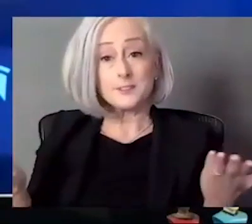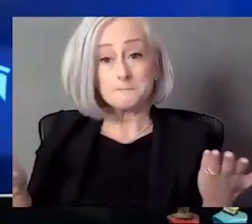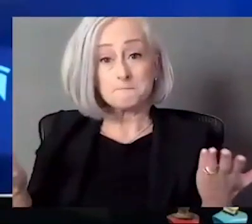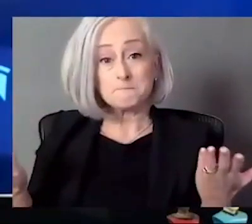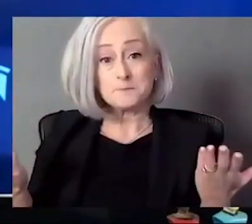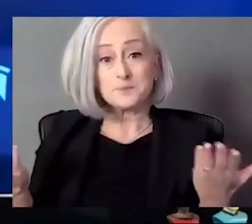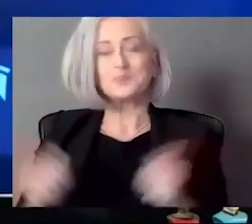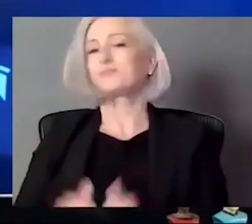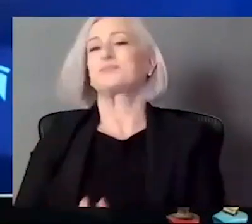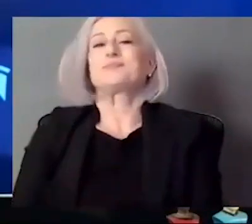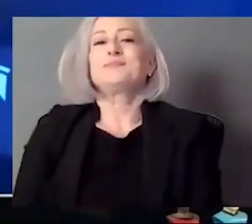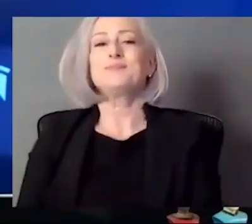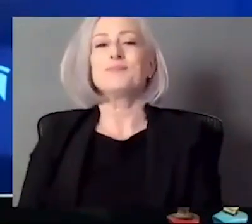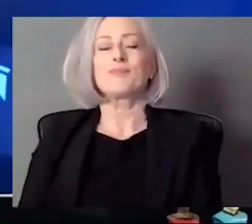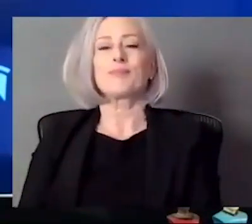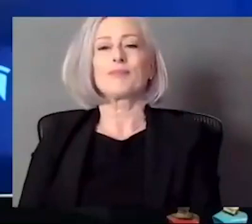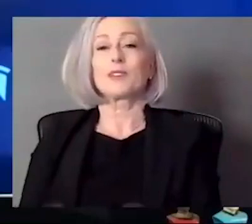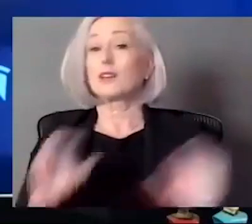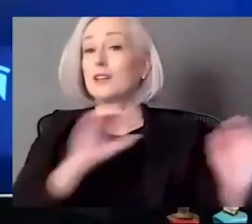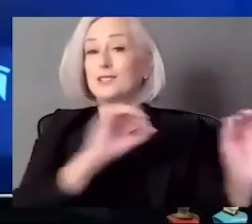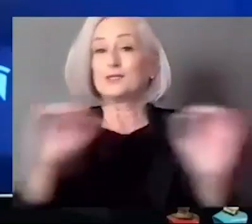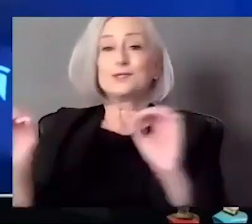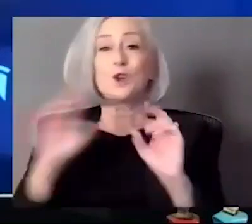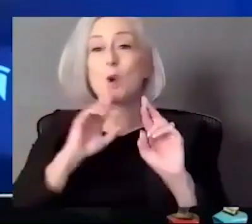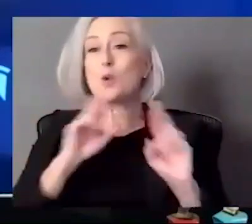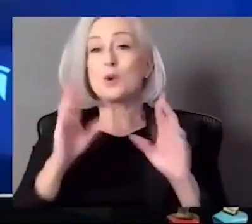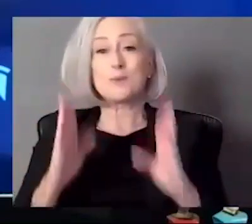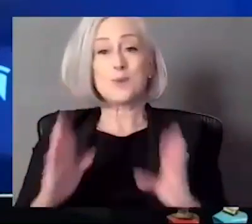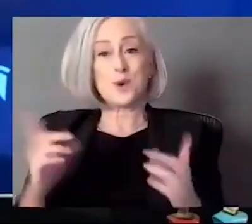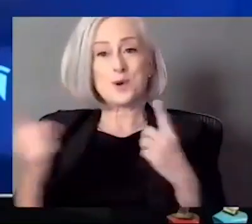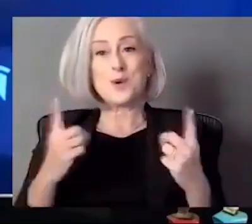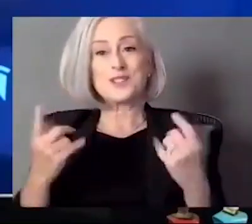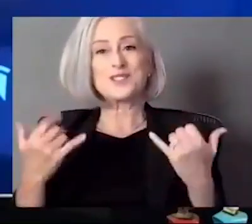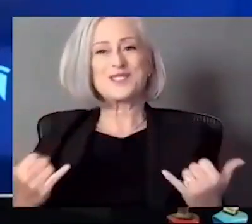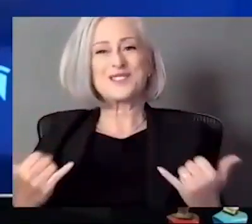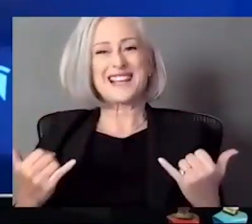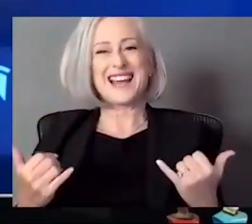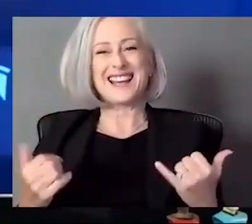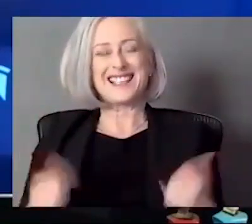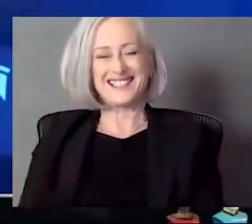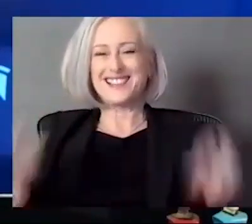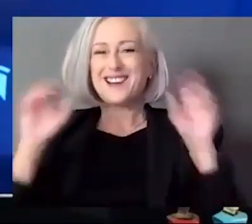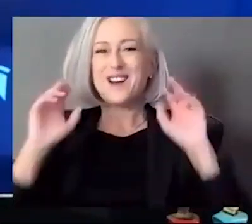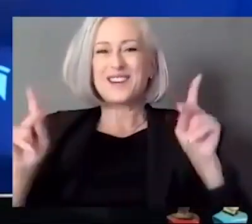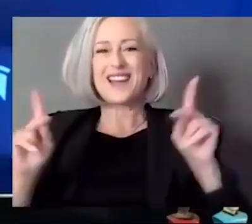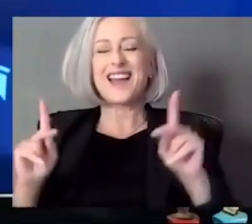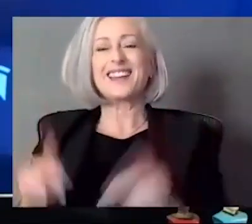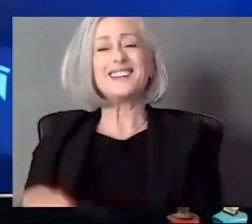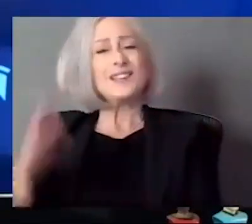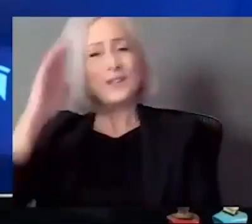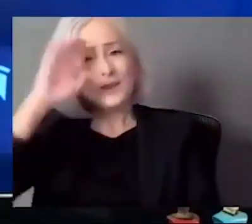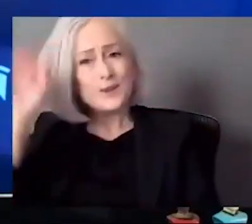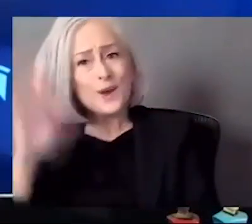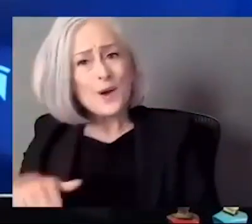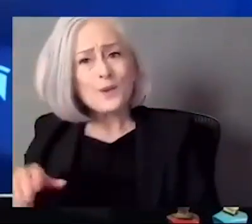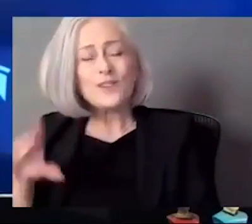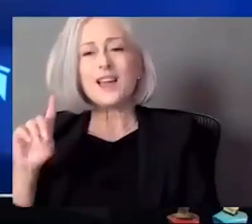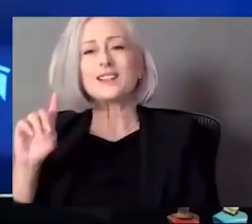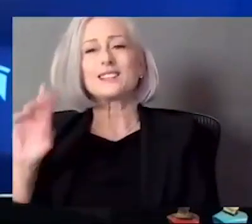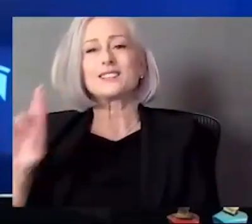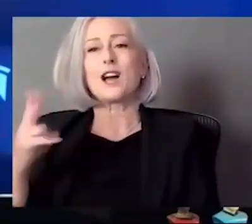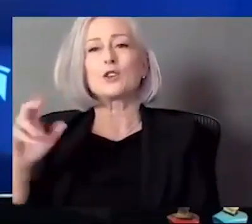So I would say no. I would say no. All right. As you know, Dr. Hawkinson and I have been doing the morning media update essentially every Monday